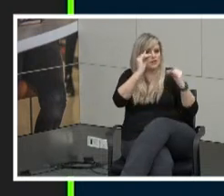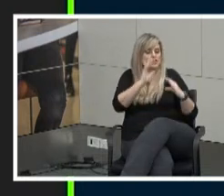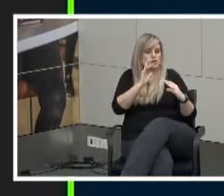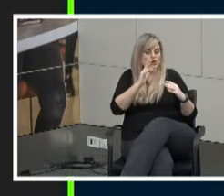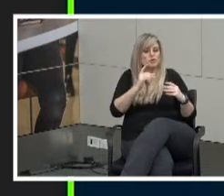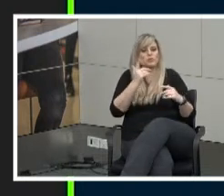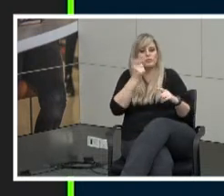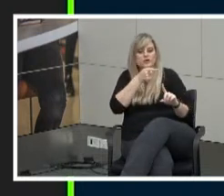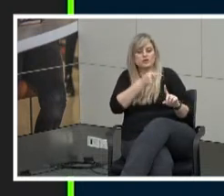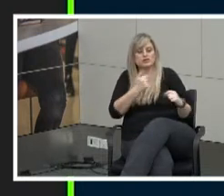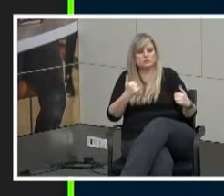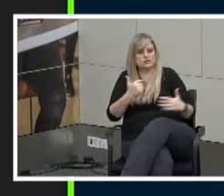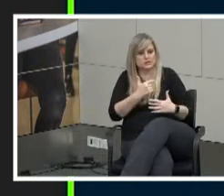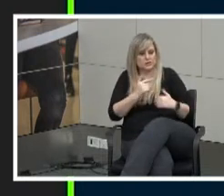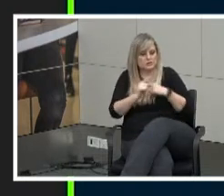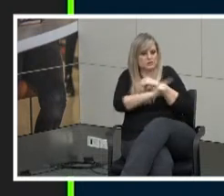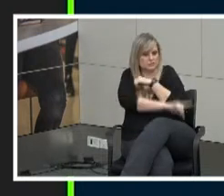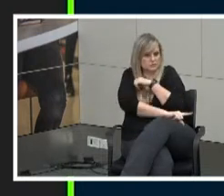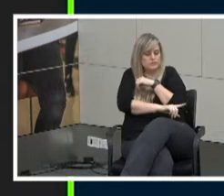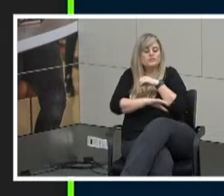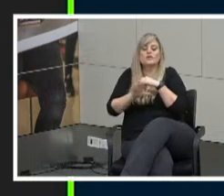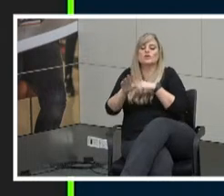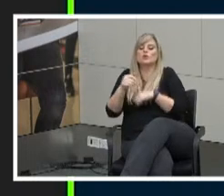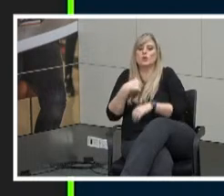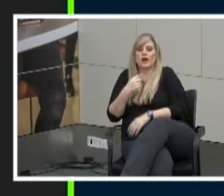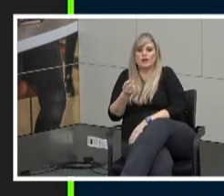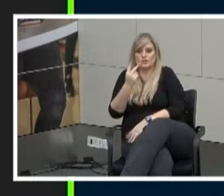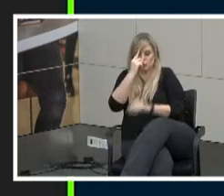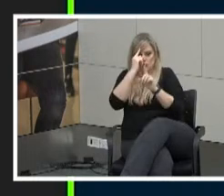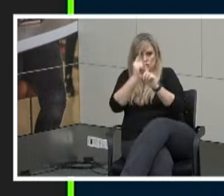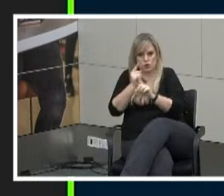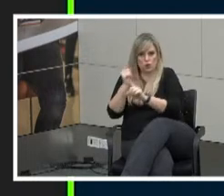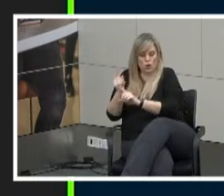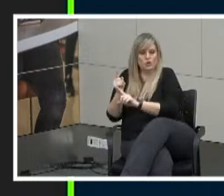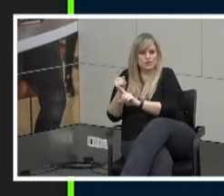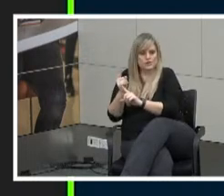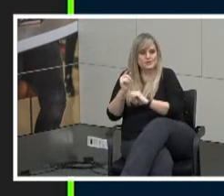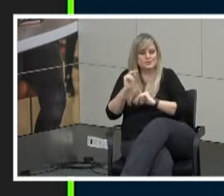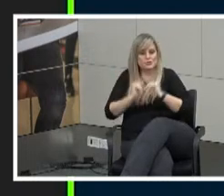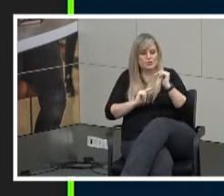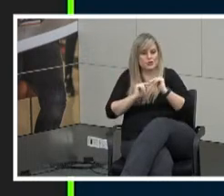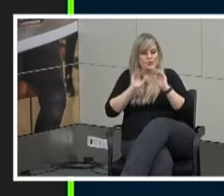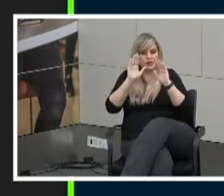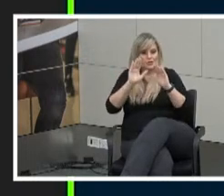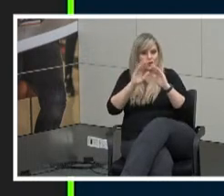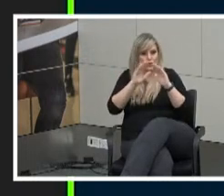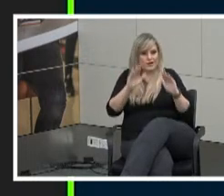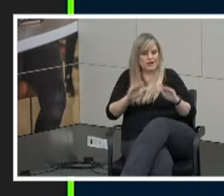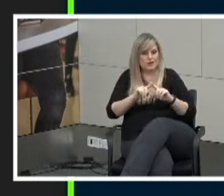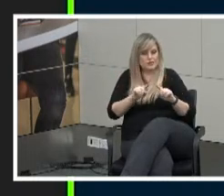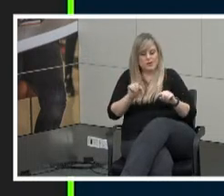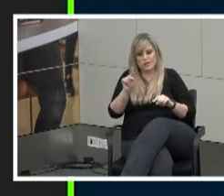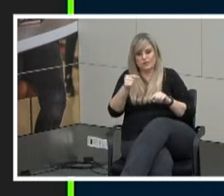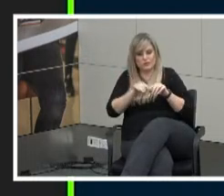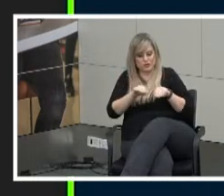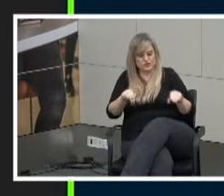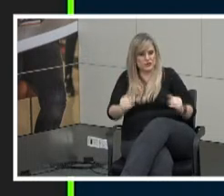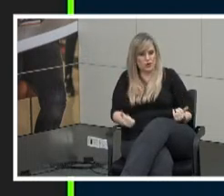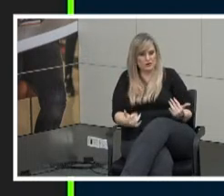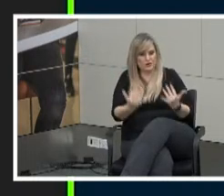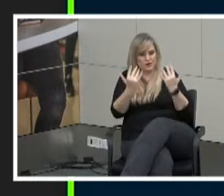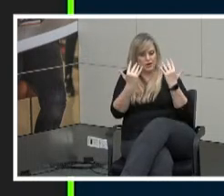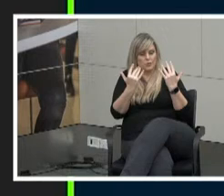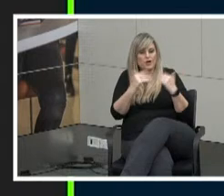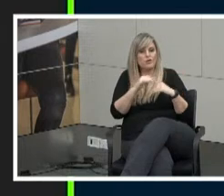of speaking for fear of Retribution you have two goals to build a great house but the first floor is burning over 30